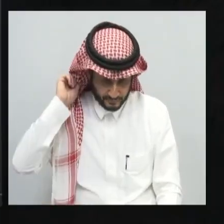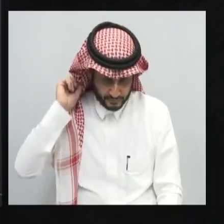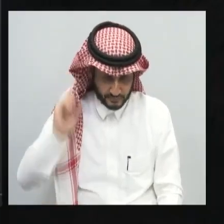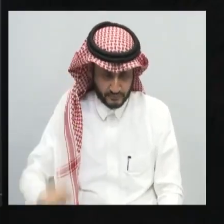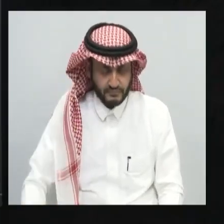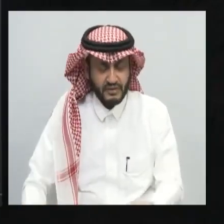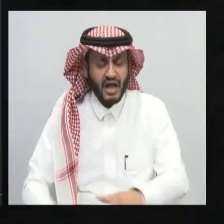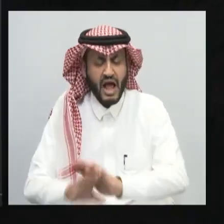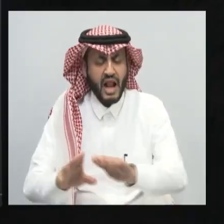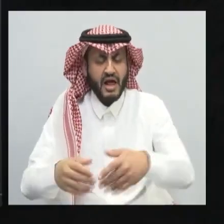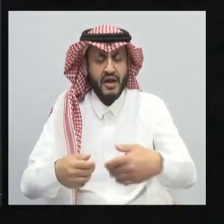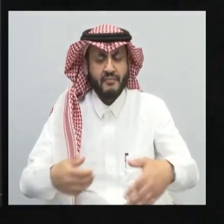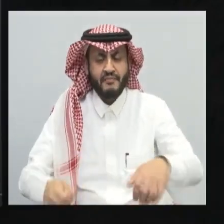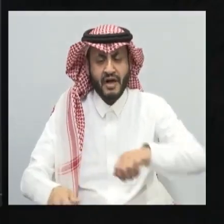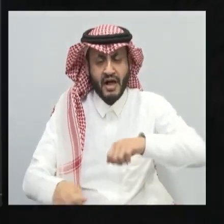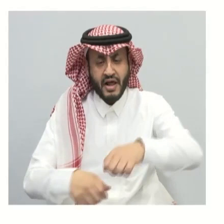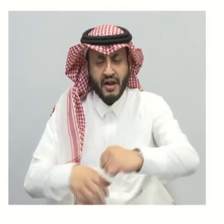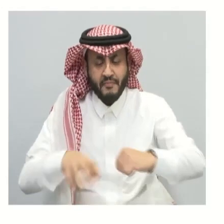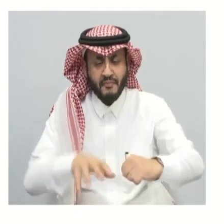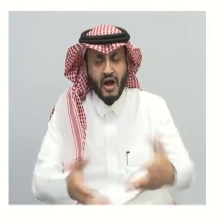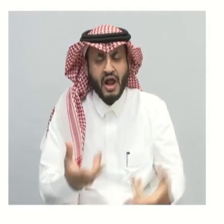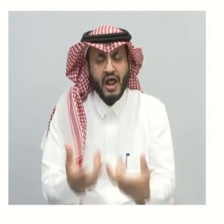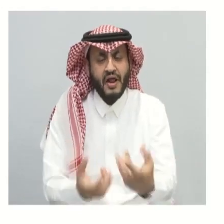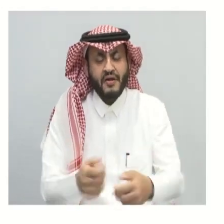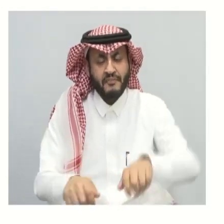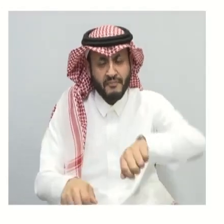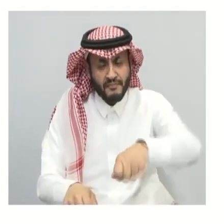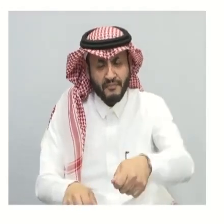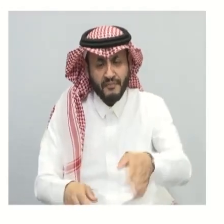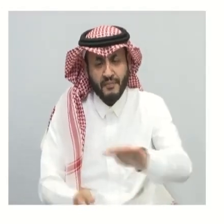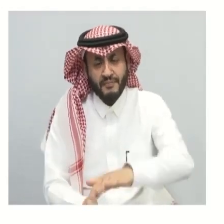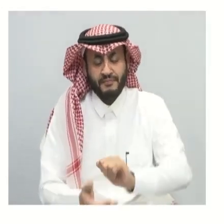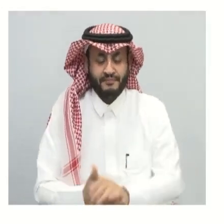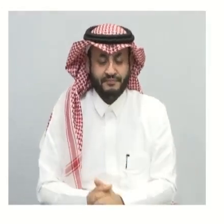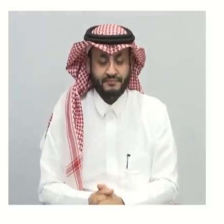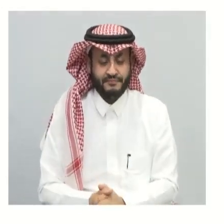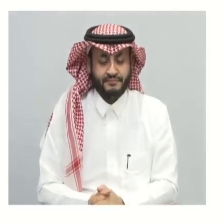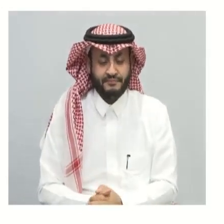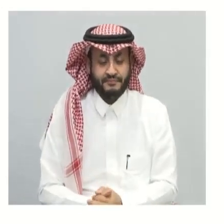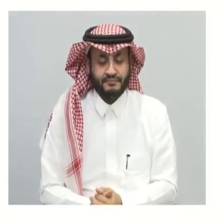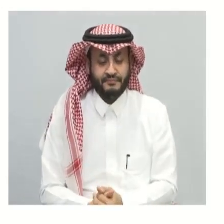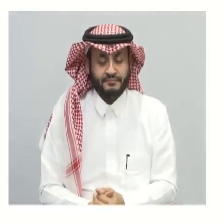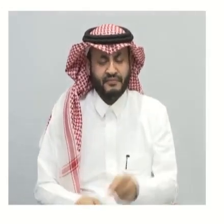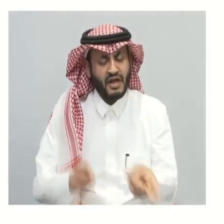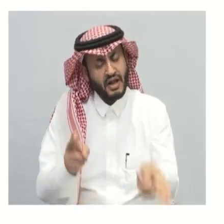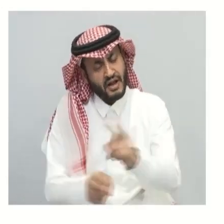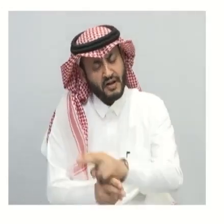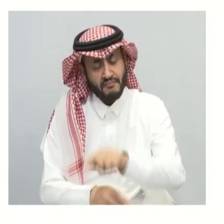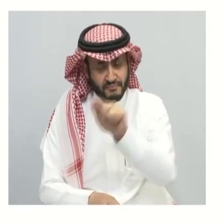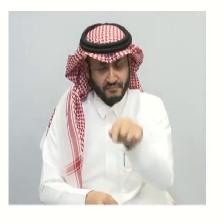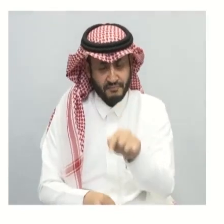ago. And I can say, have you already turned the oven off? I can use it in a question as